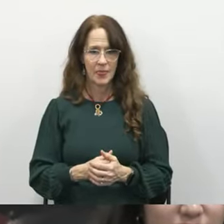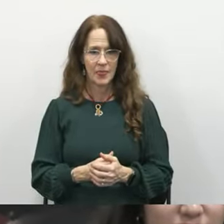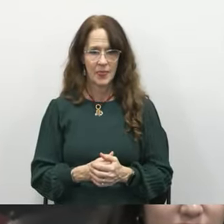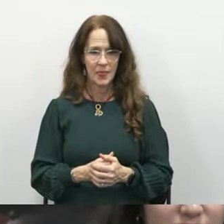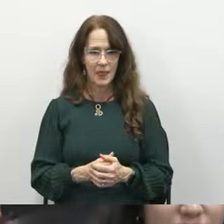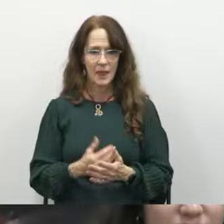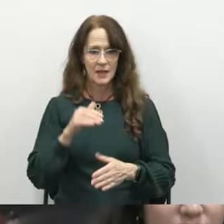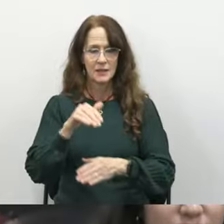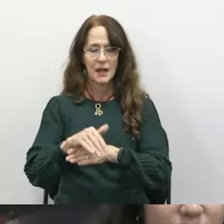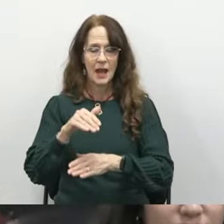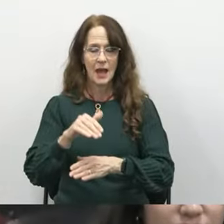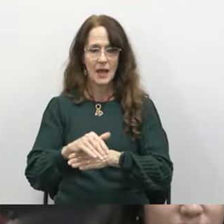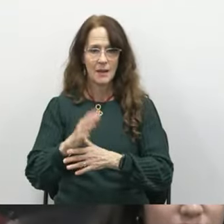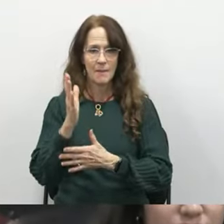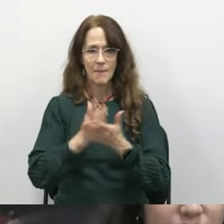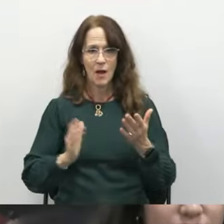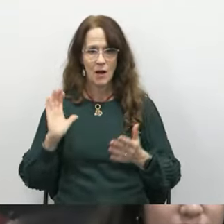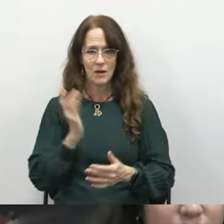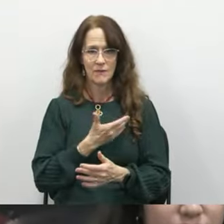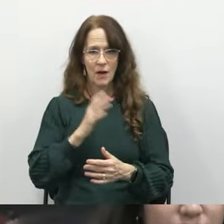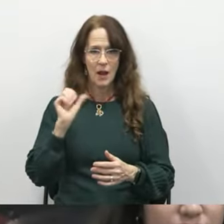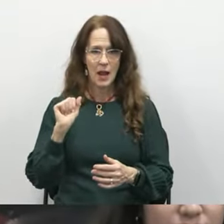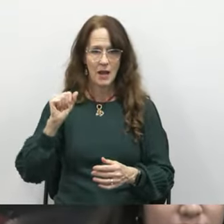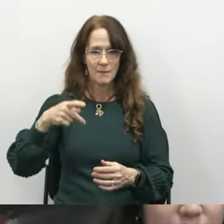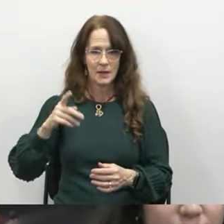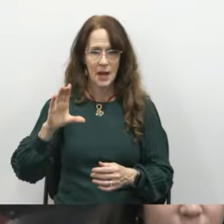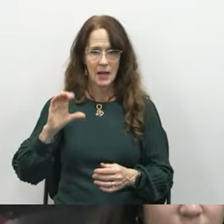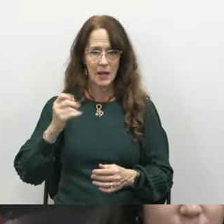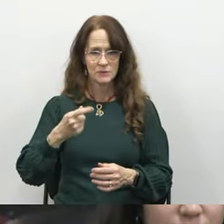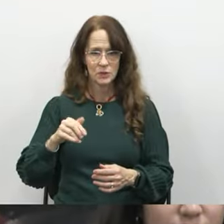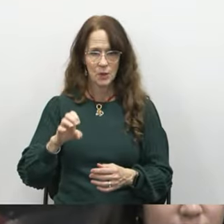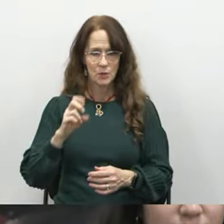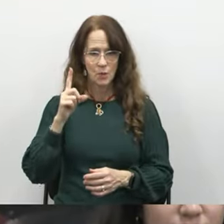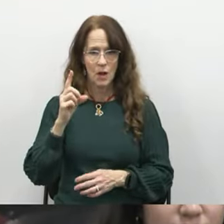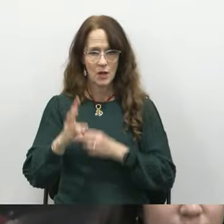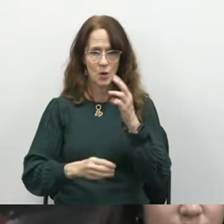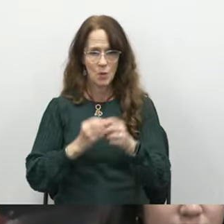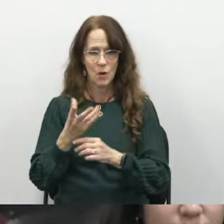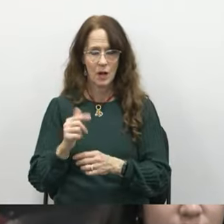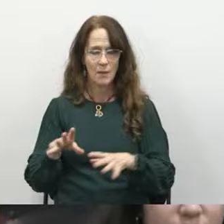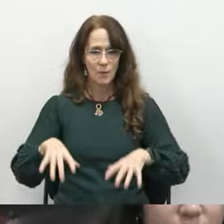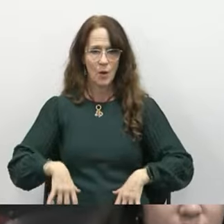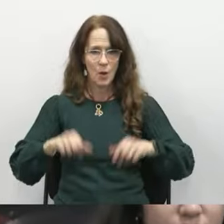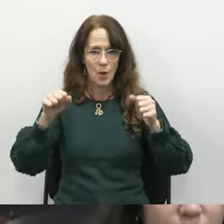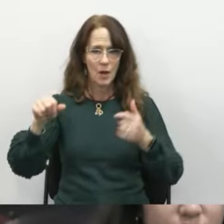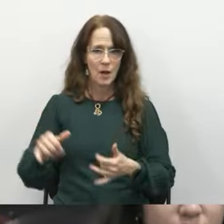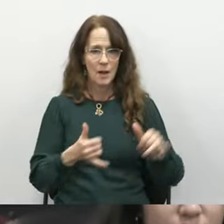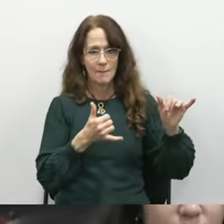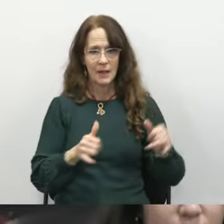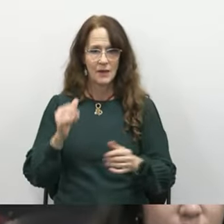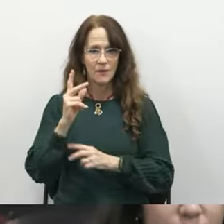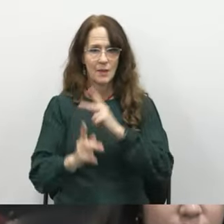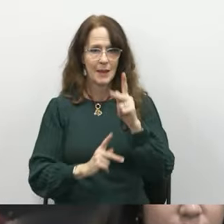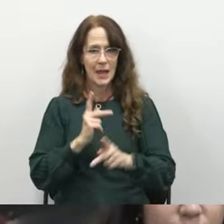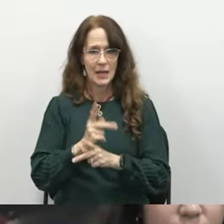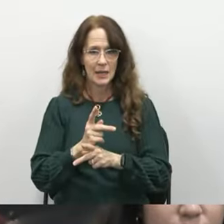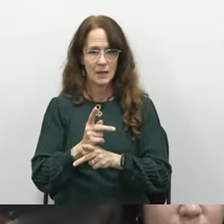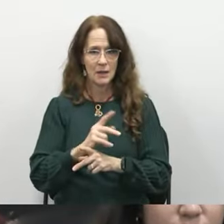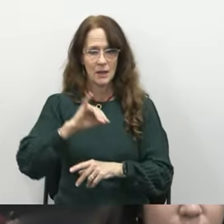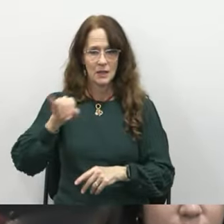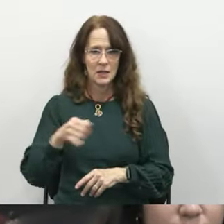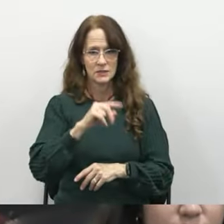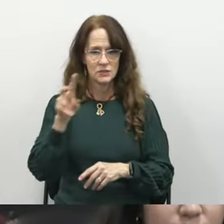And tonight, as a part of our AP Capstone Service projects and our One World Club students are hosting a Play for the Plants night, which is where the jazz combo